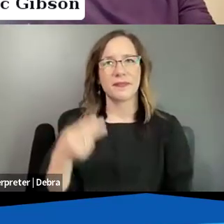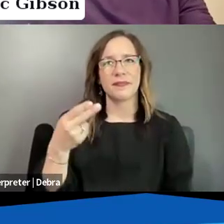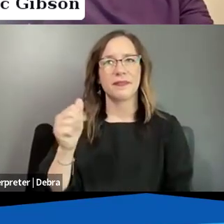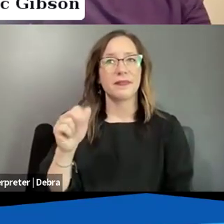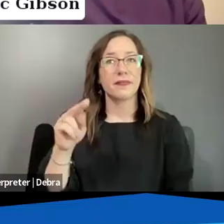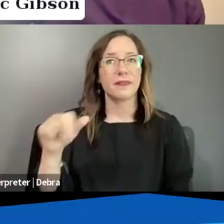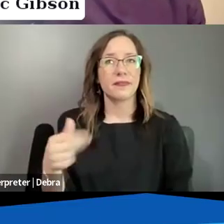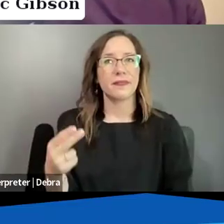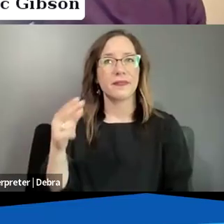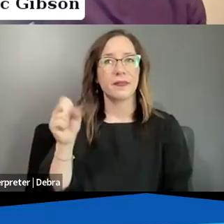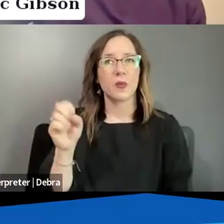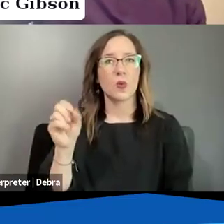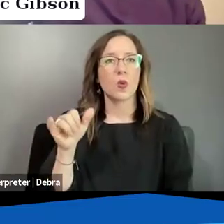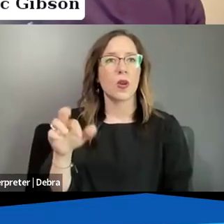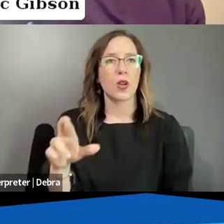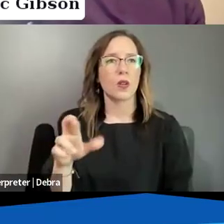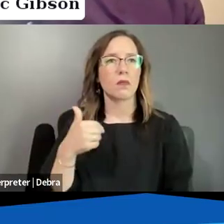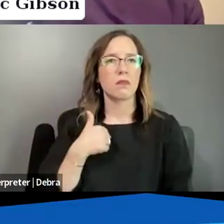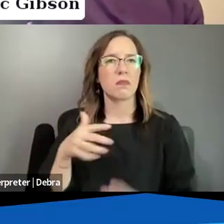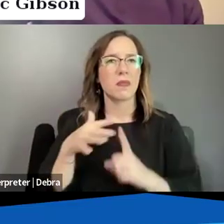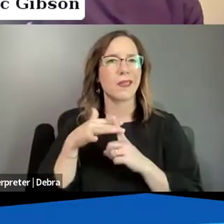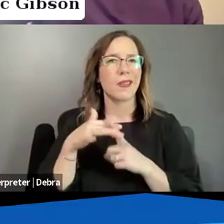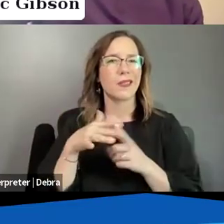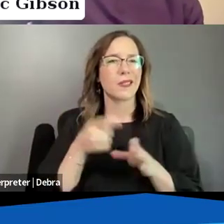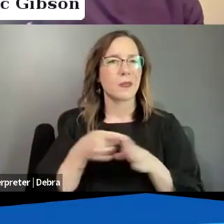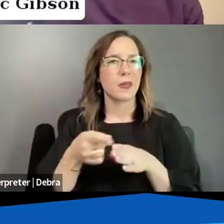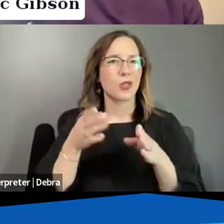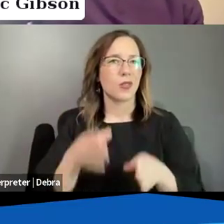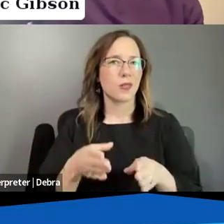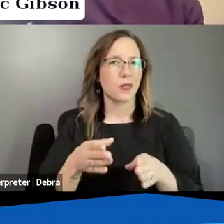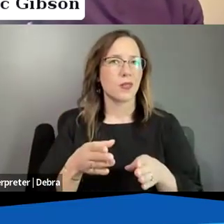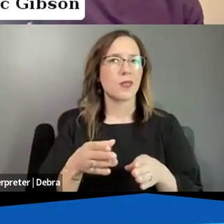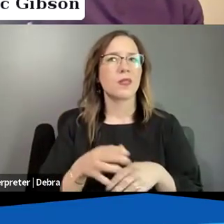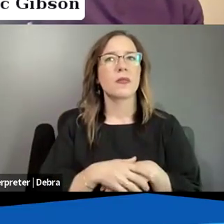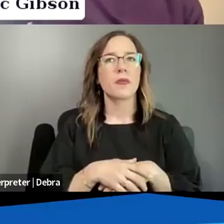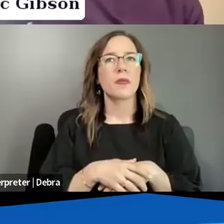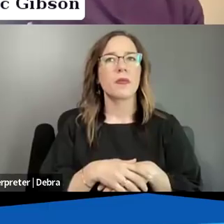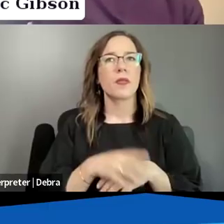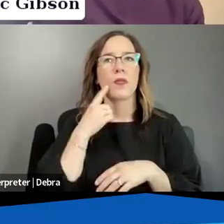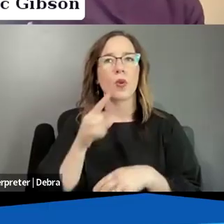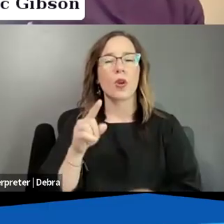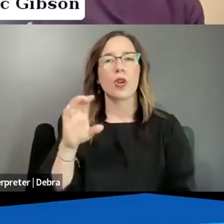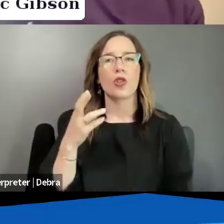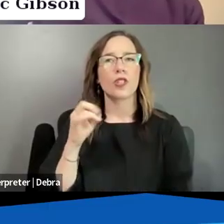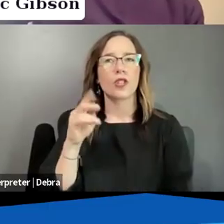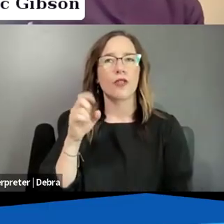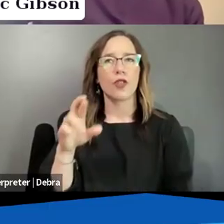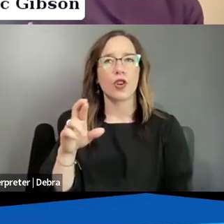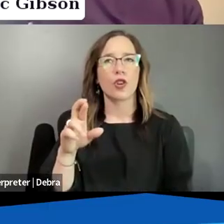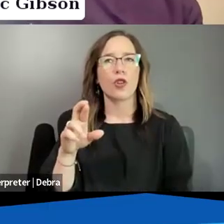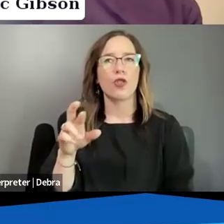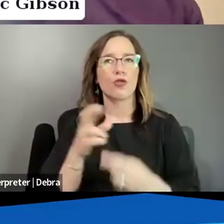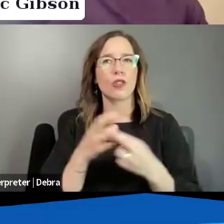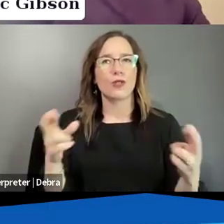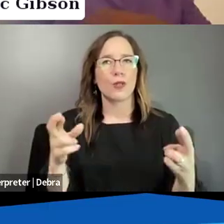Sawyer. I am the content specialist for the Christopher and Dana Reeve Foundation's National Paralysis Resource